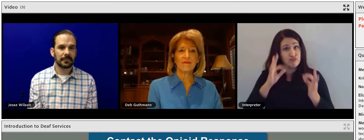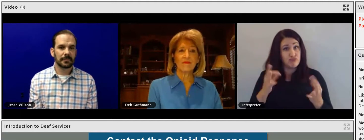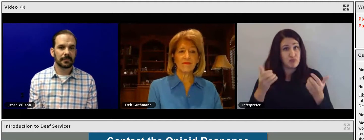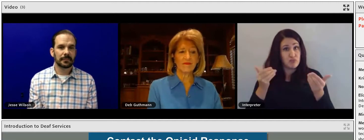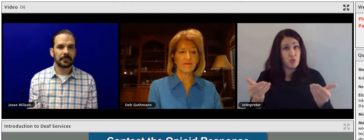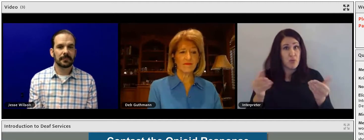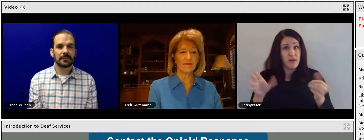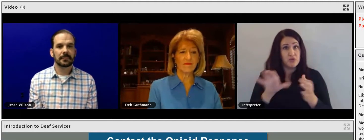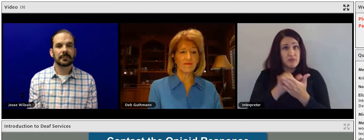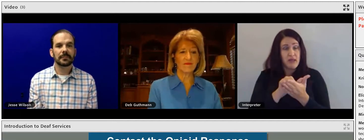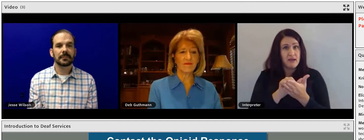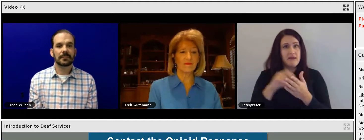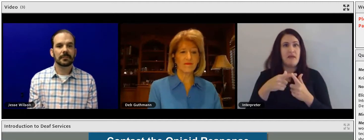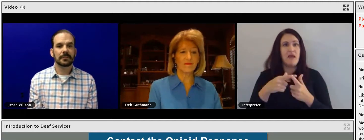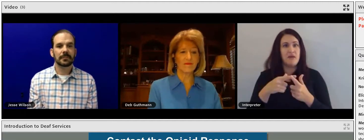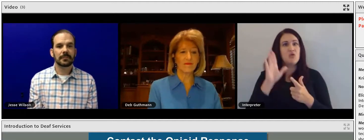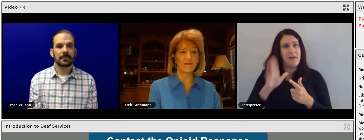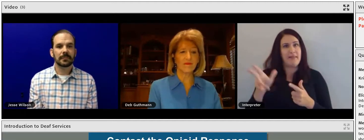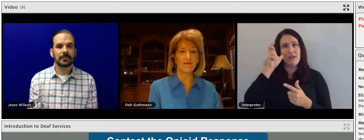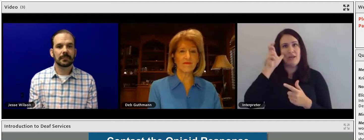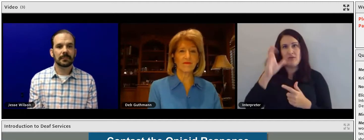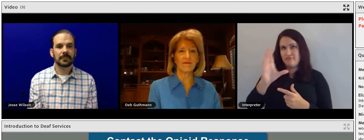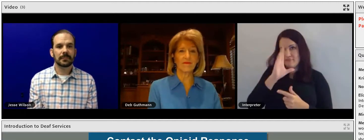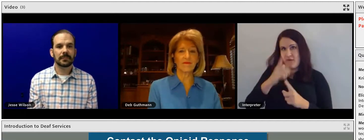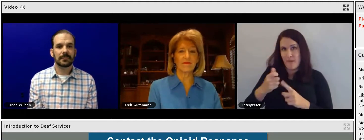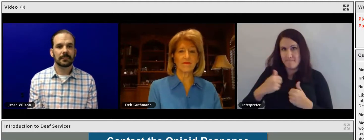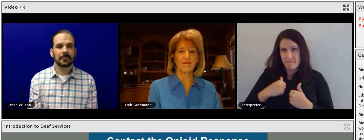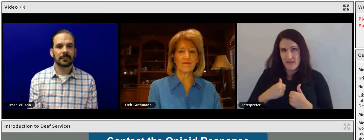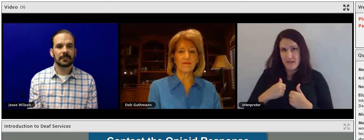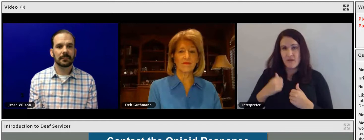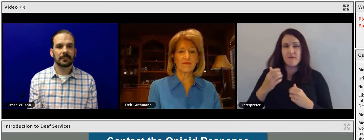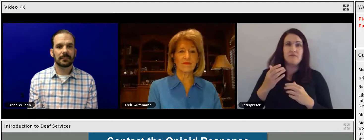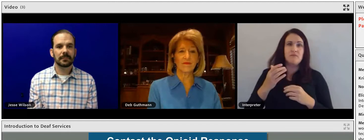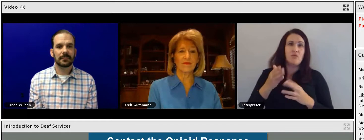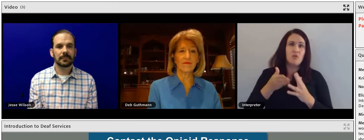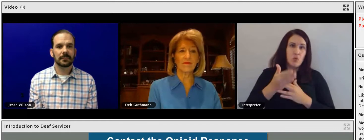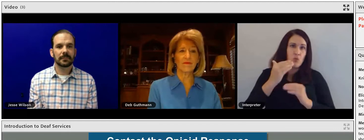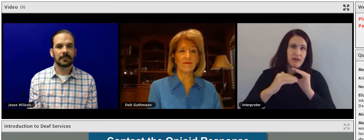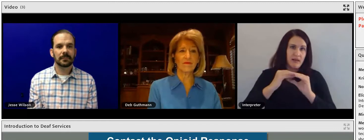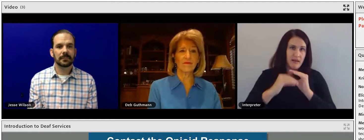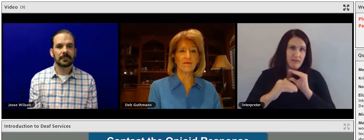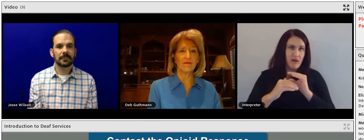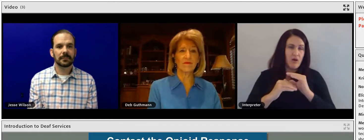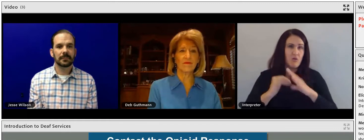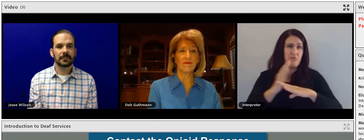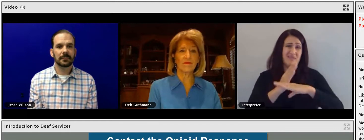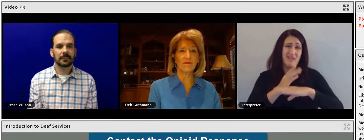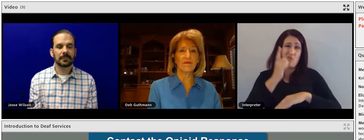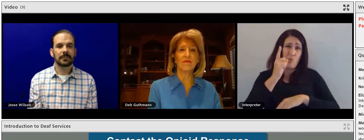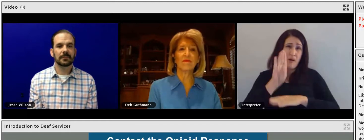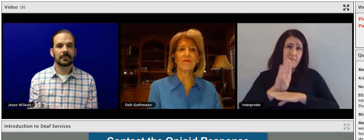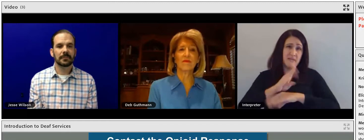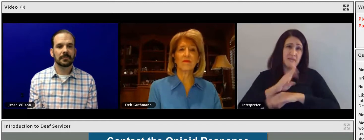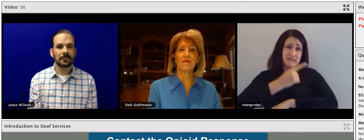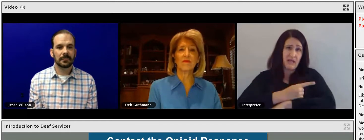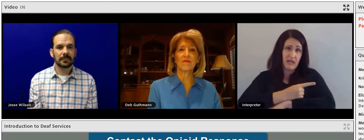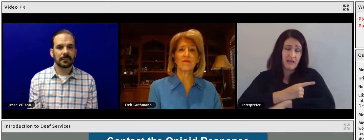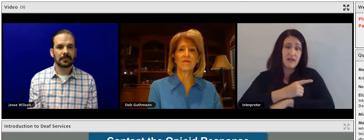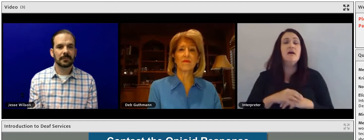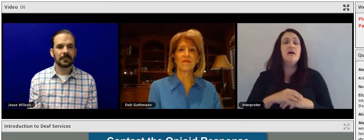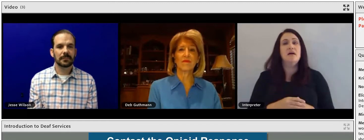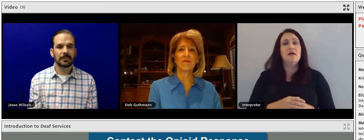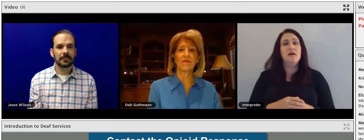you'll hear from me via an email within 1 business day, and then we really have